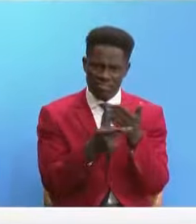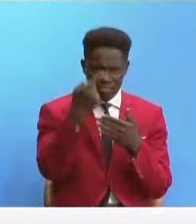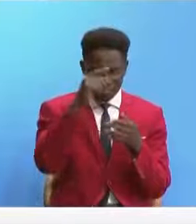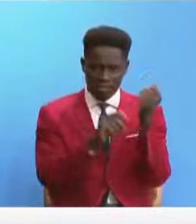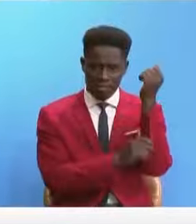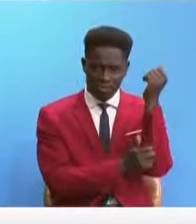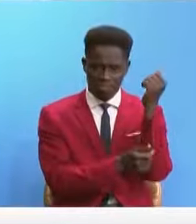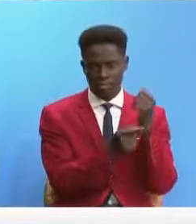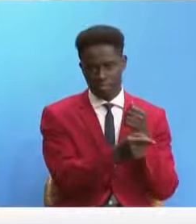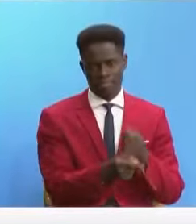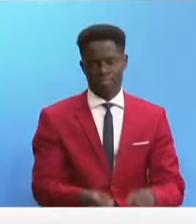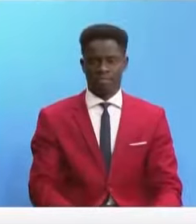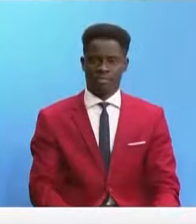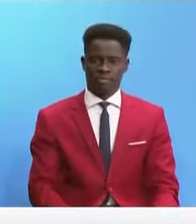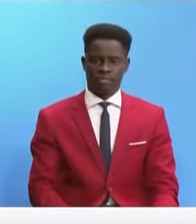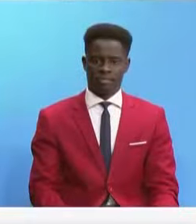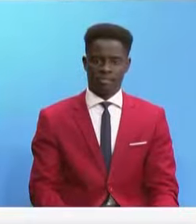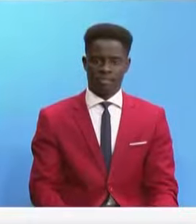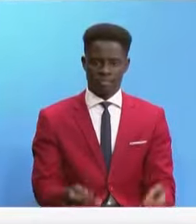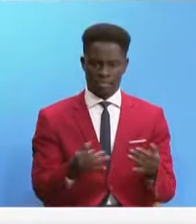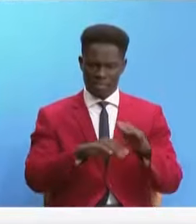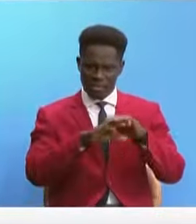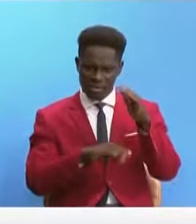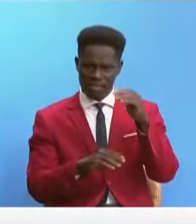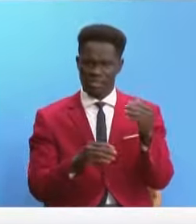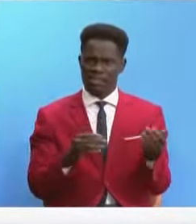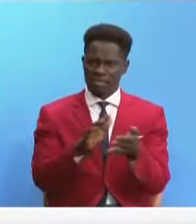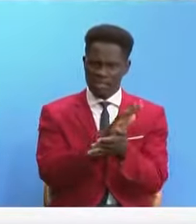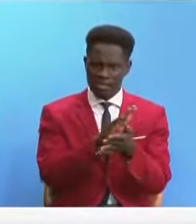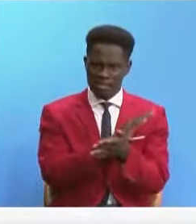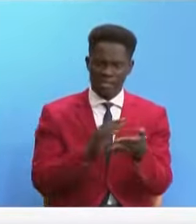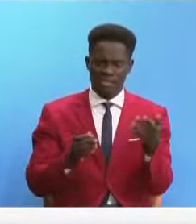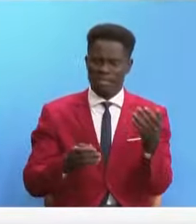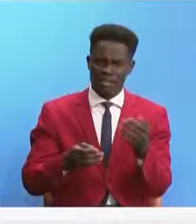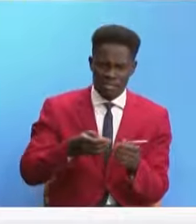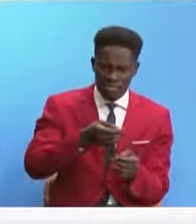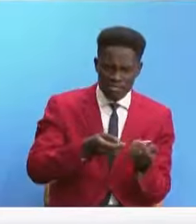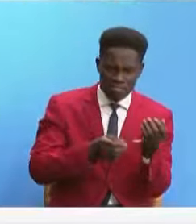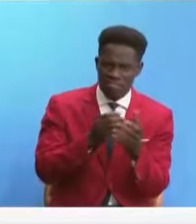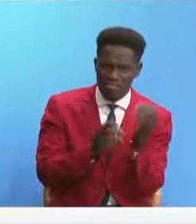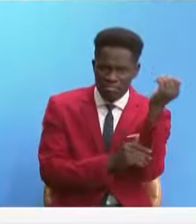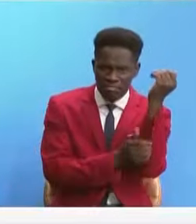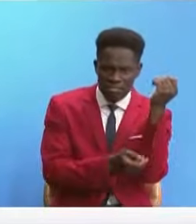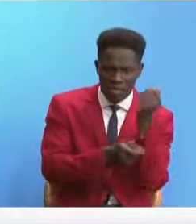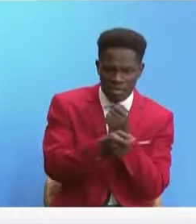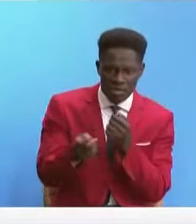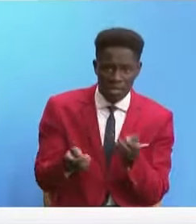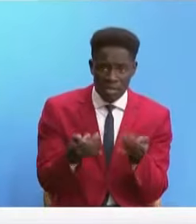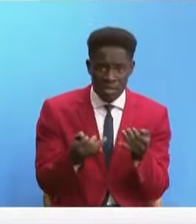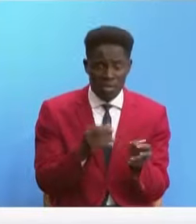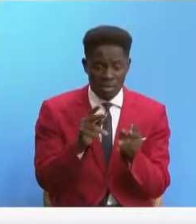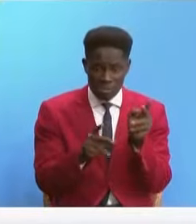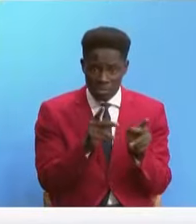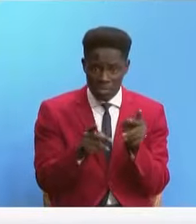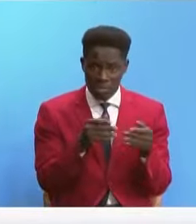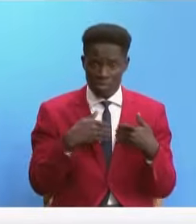government to grow maize under the early maize program in response to drought situation have started delivering the maize to FRA. Zambef